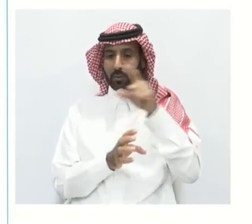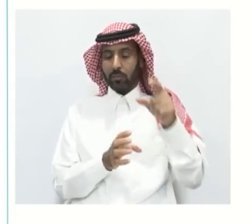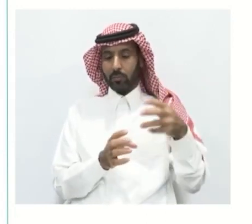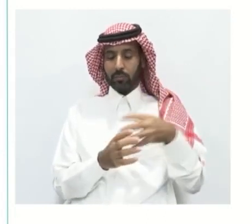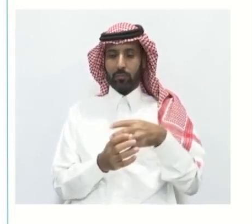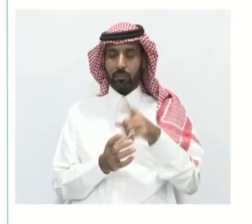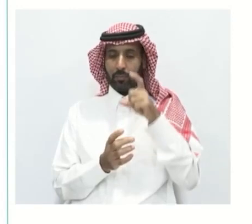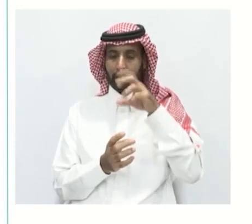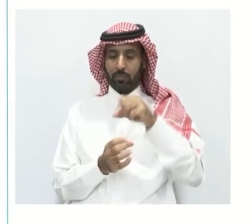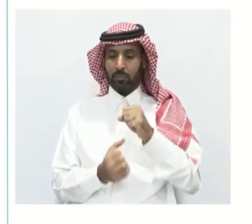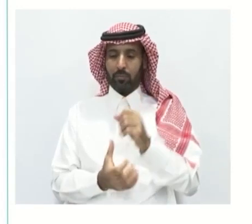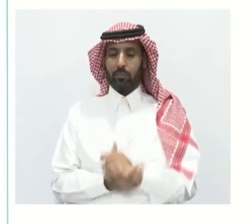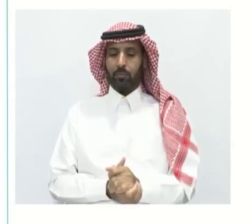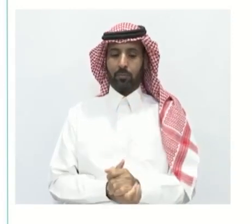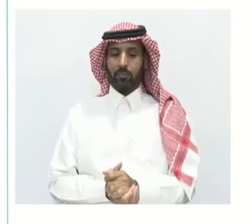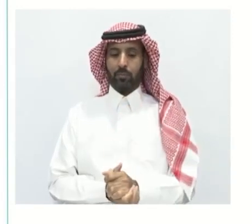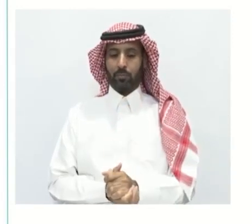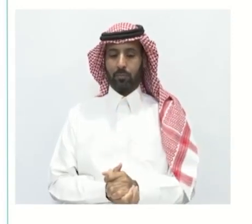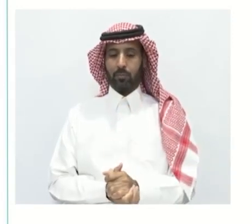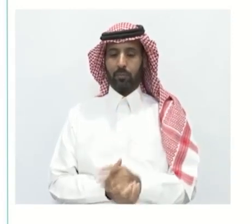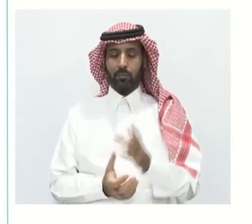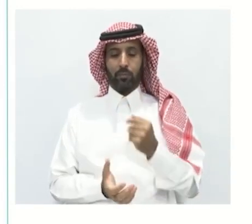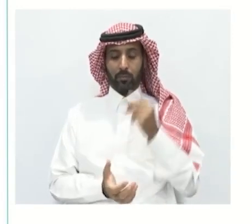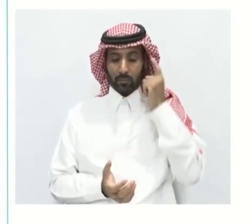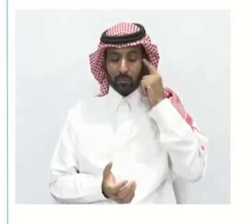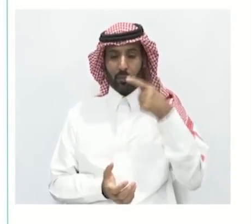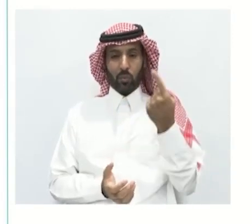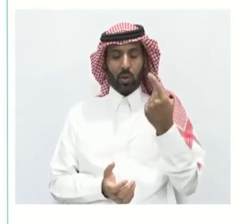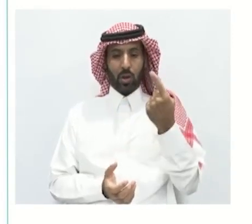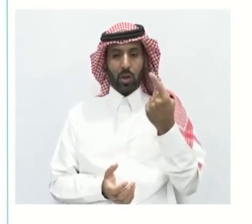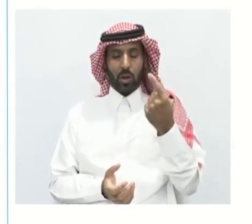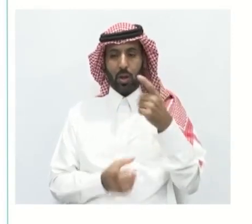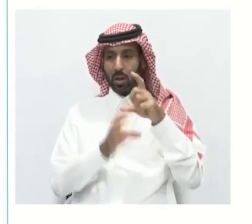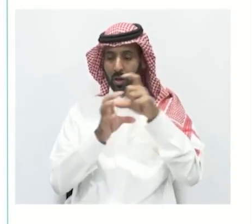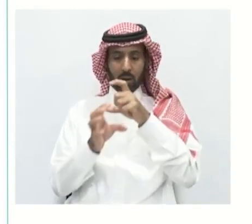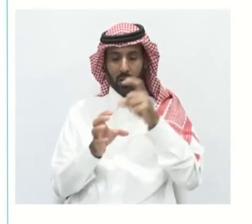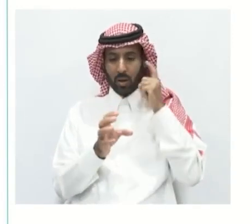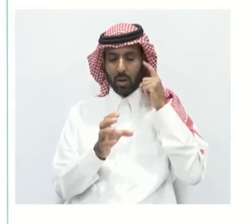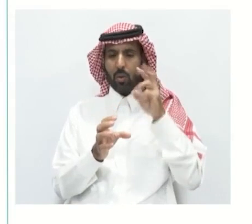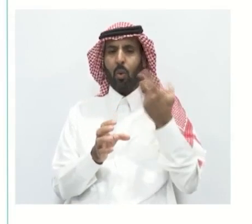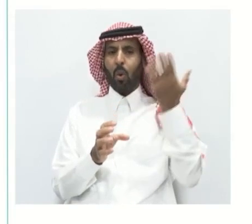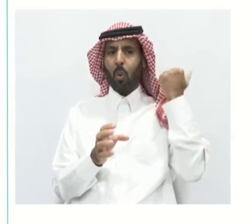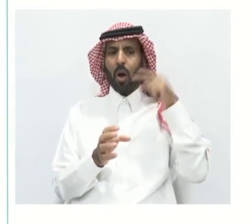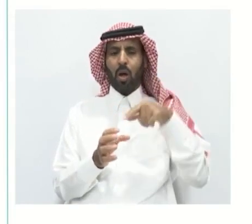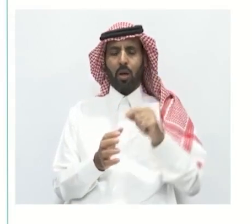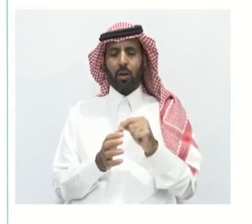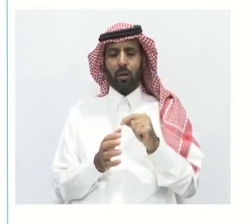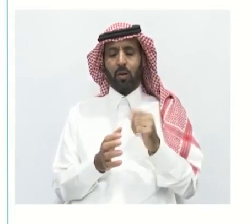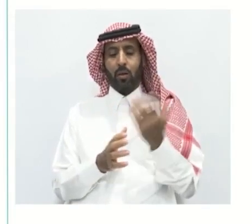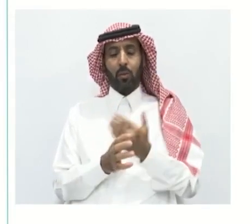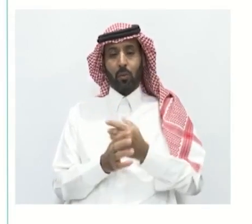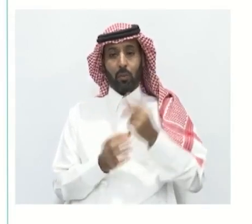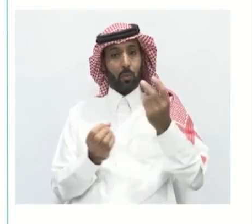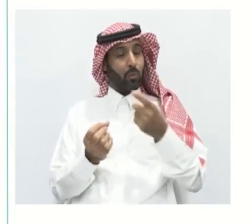There were security cameras everywhere. If there was just one camera, we will say there was. But because there are